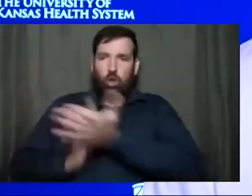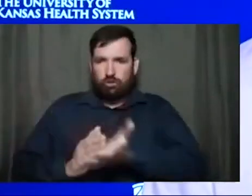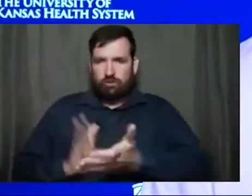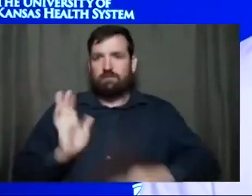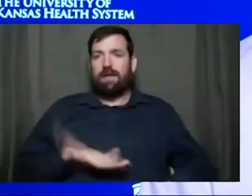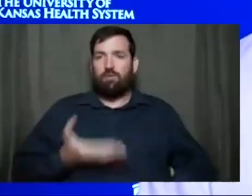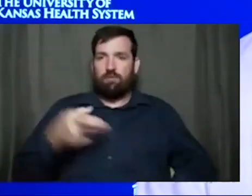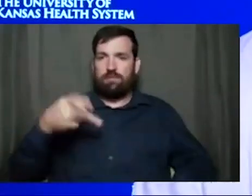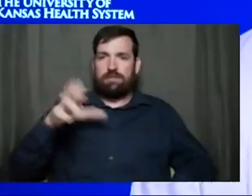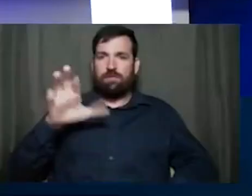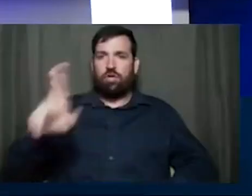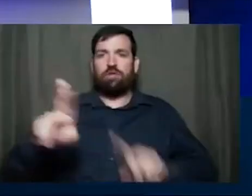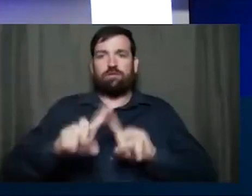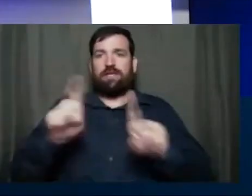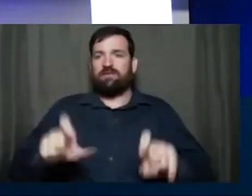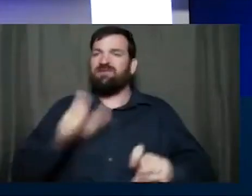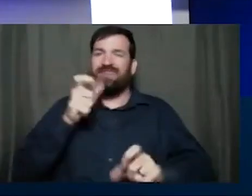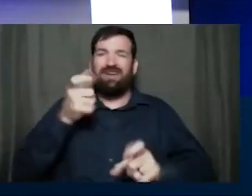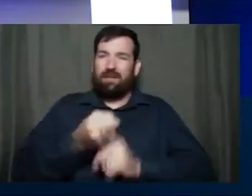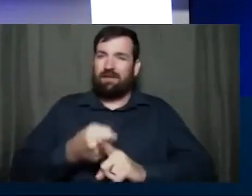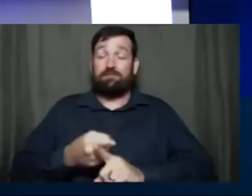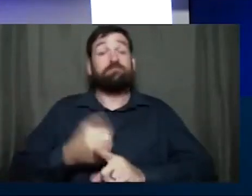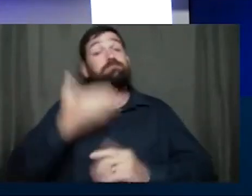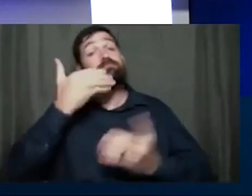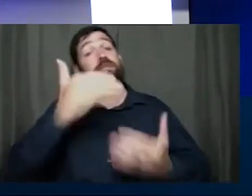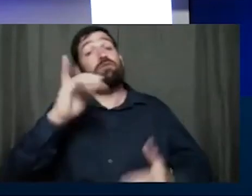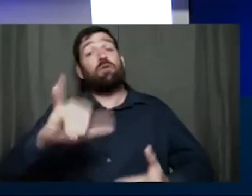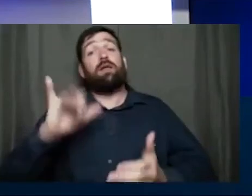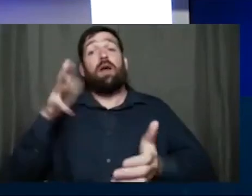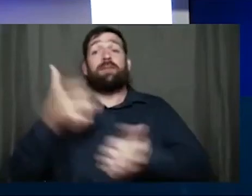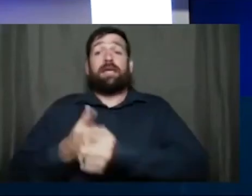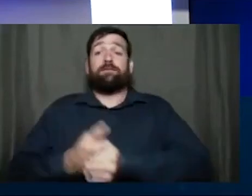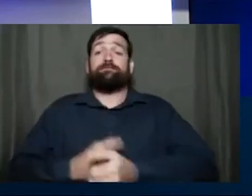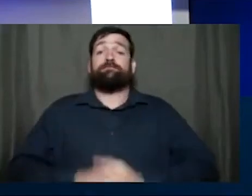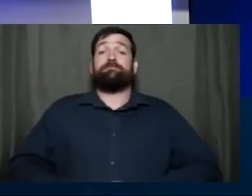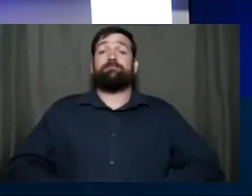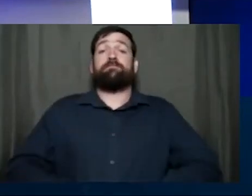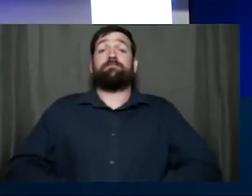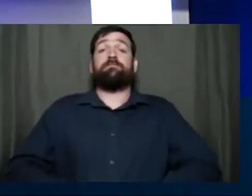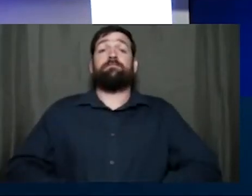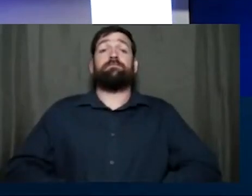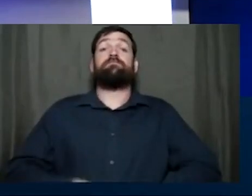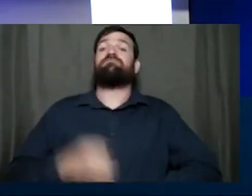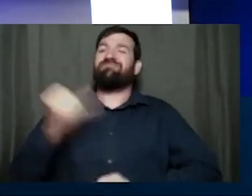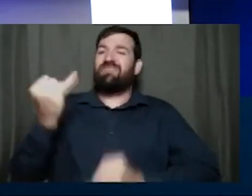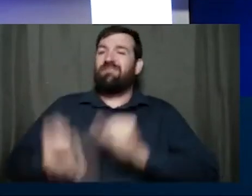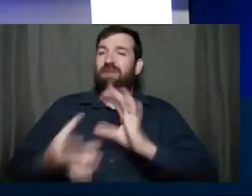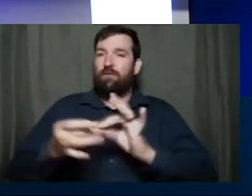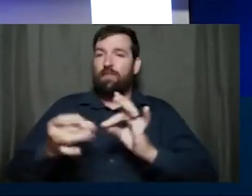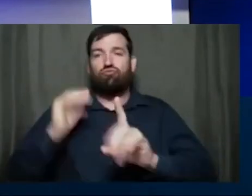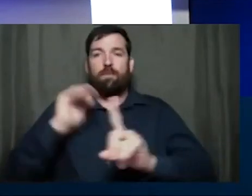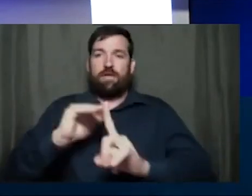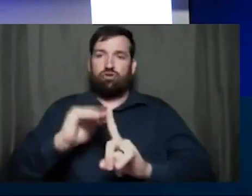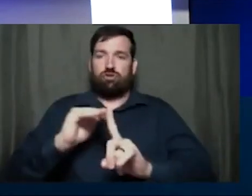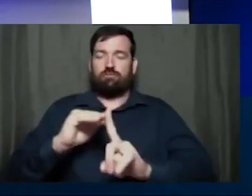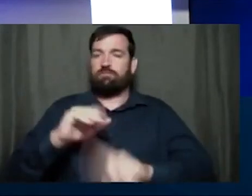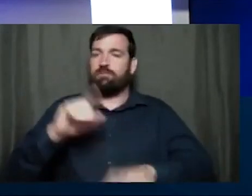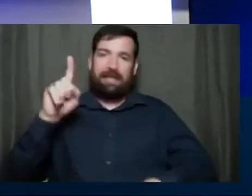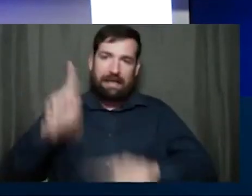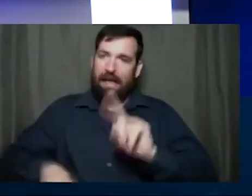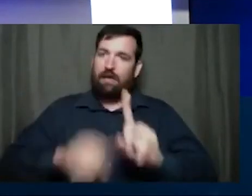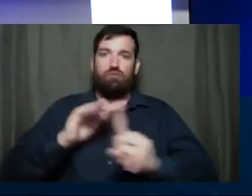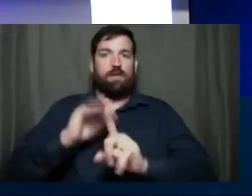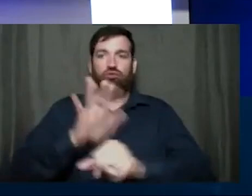not affect our testing. All right, thanks for that update, that question we had yesterday. All right, I have a final thought, and it's a reminder because we cannot remind you enough that